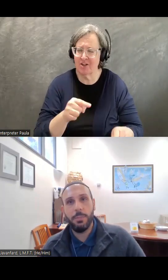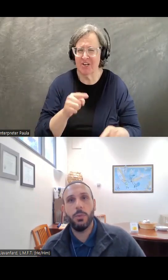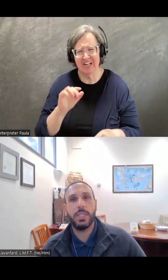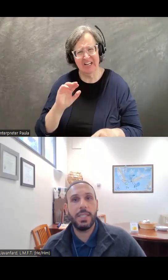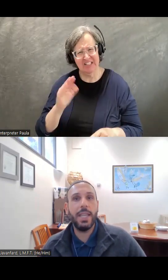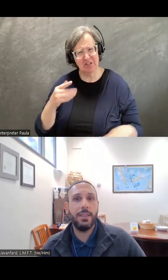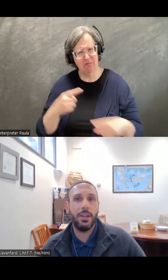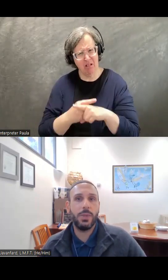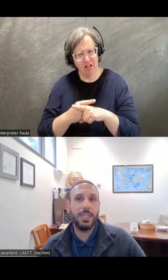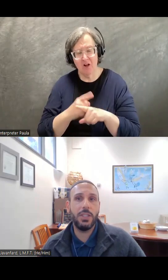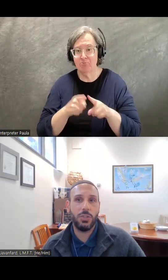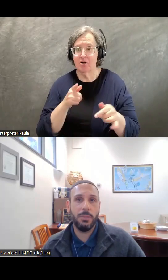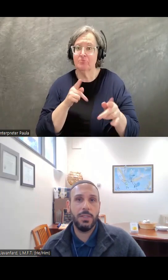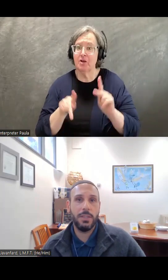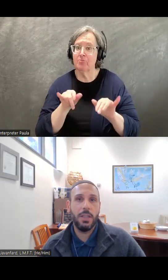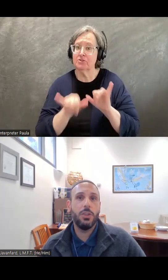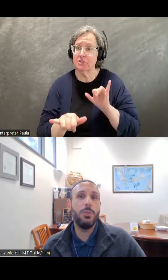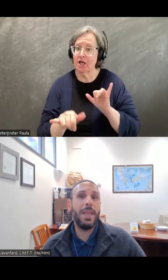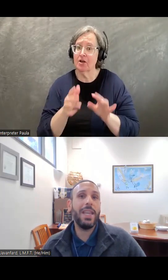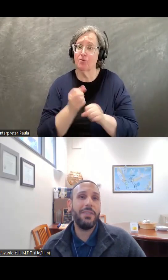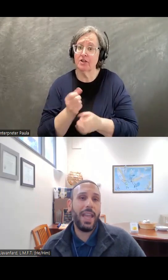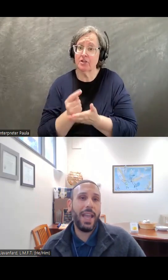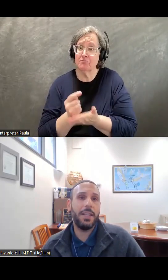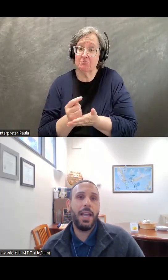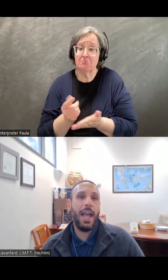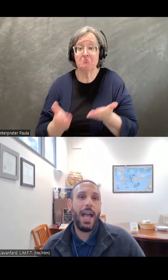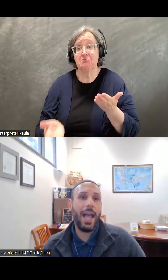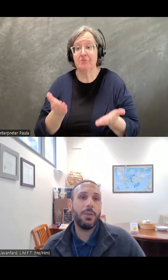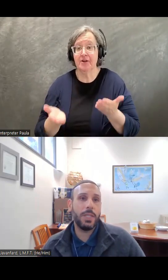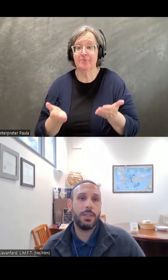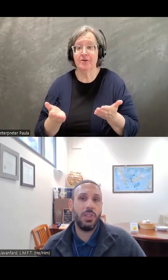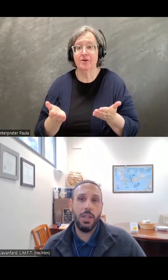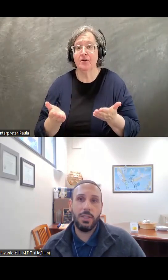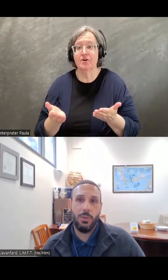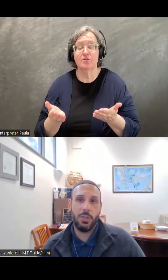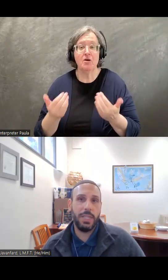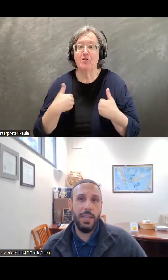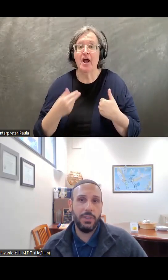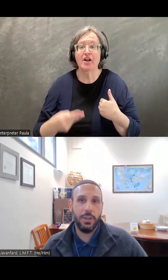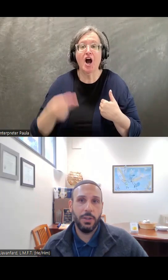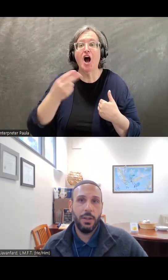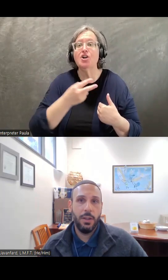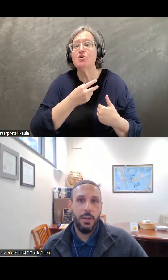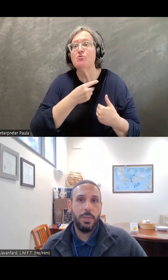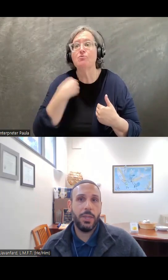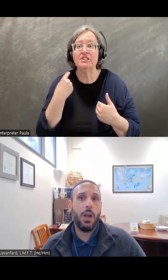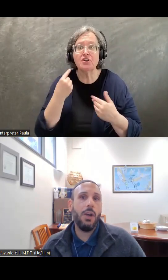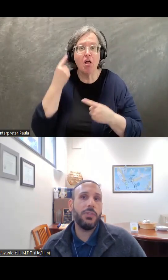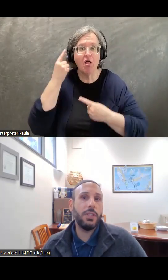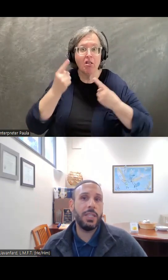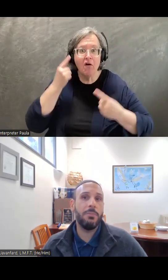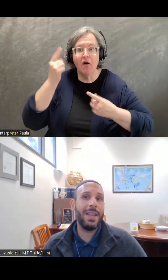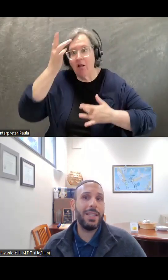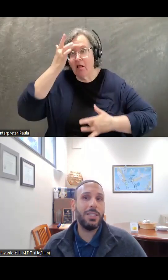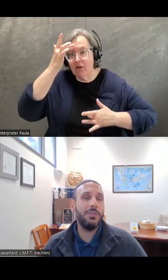but people were staying there receiving treatment who may have had high-risk thought disorder behavior, but they were